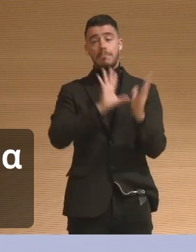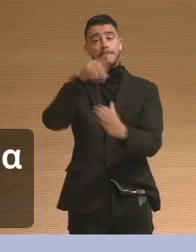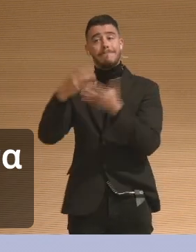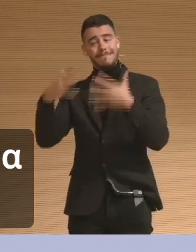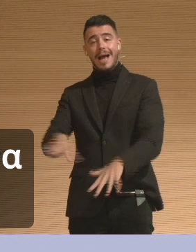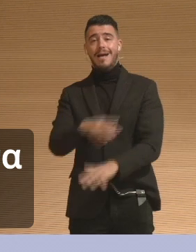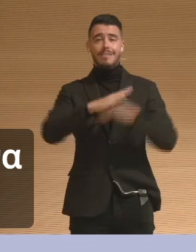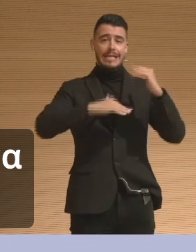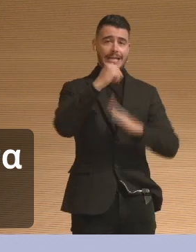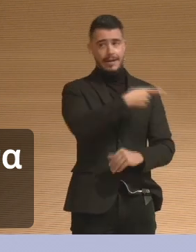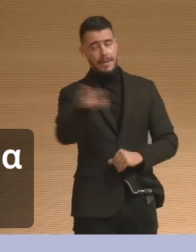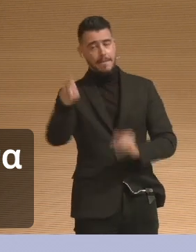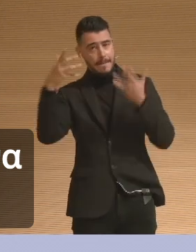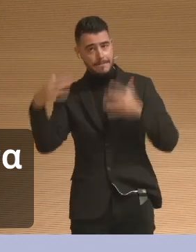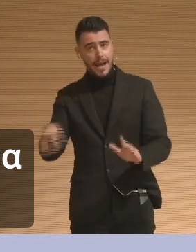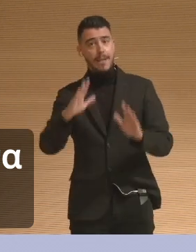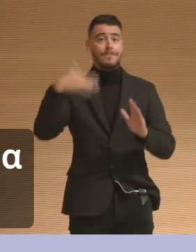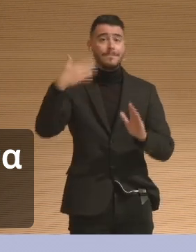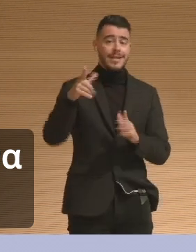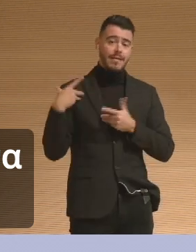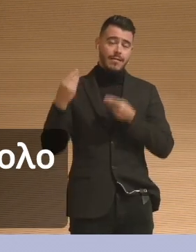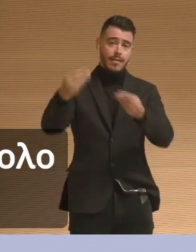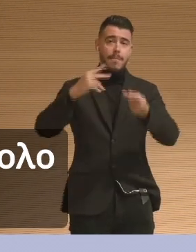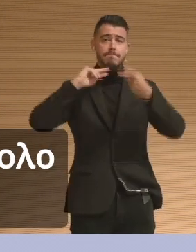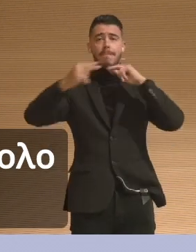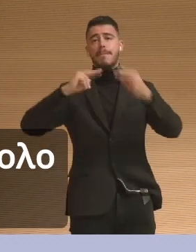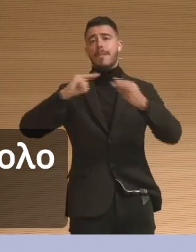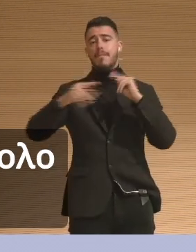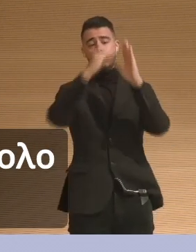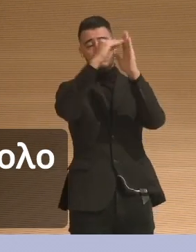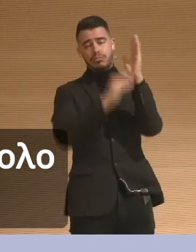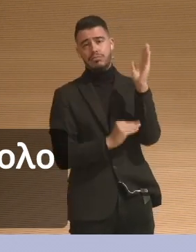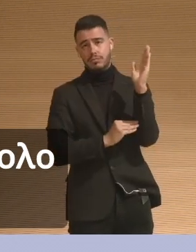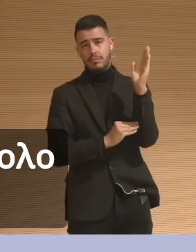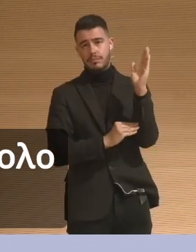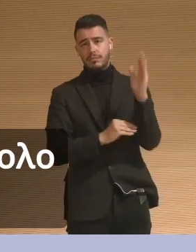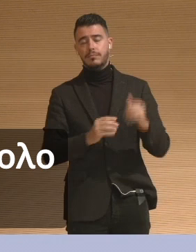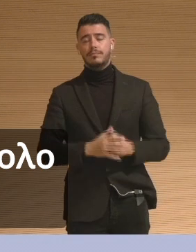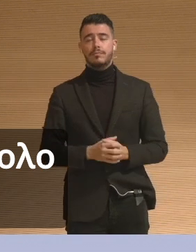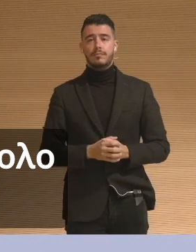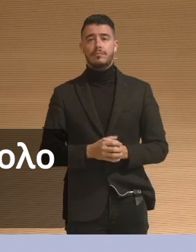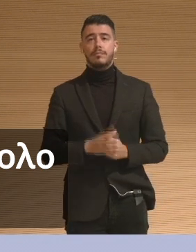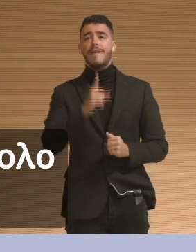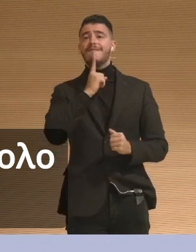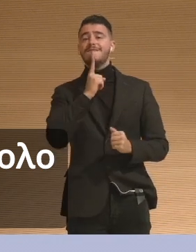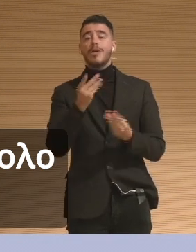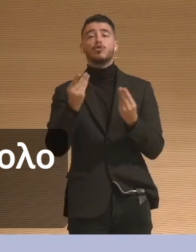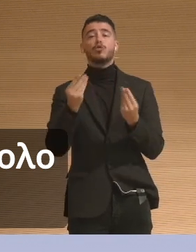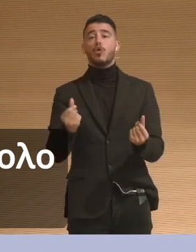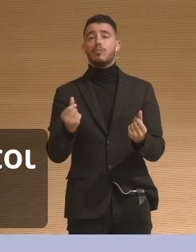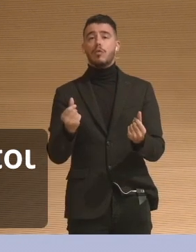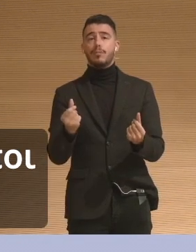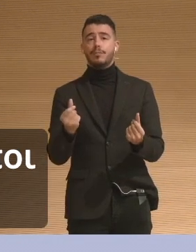these surveys tend to be nationally representative, meaning that they can be generalized within the